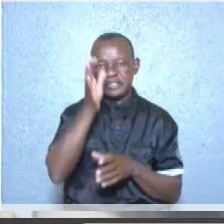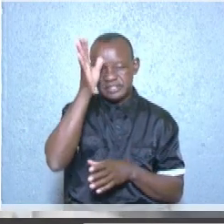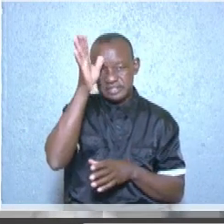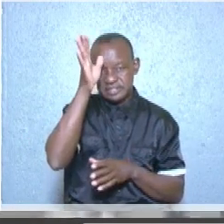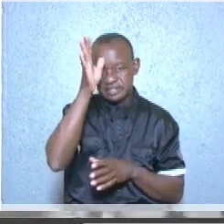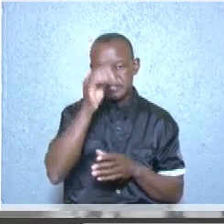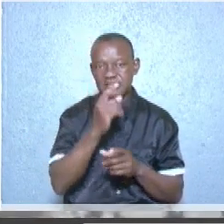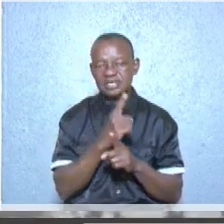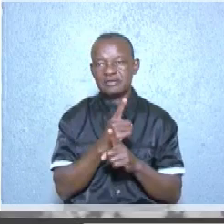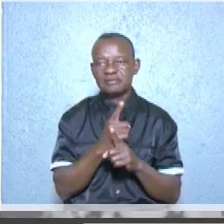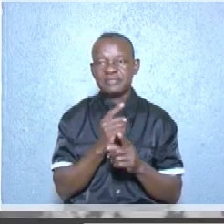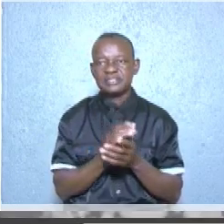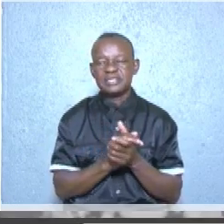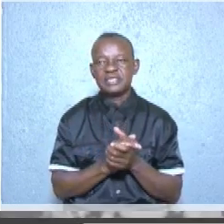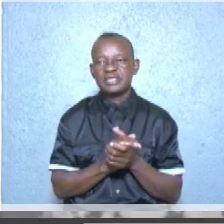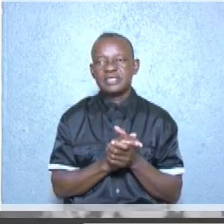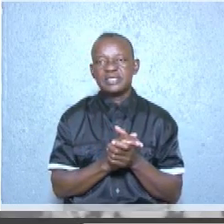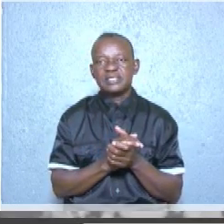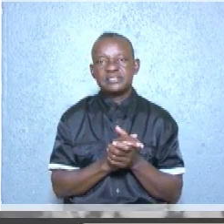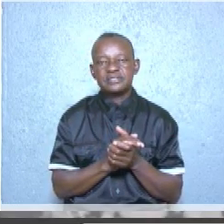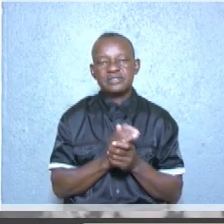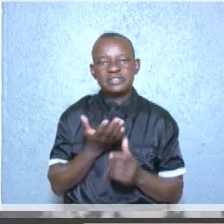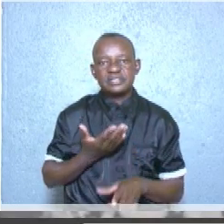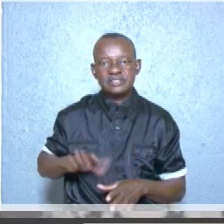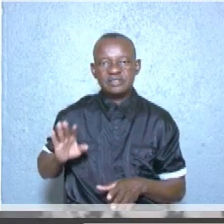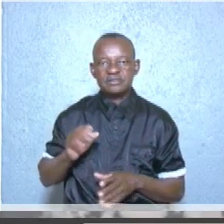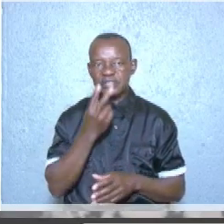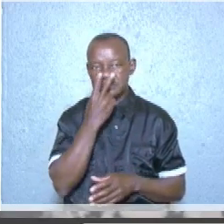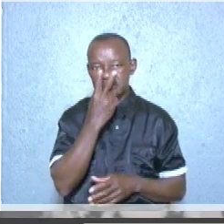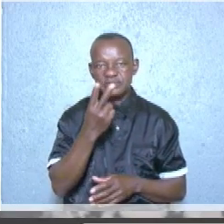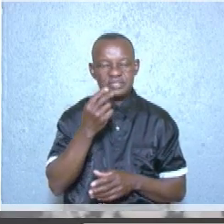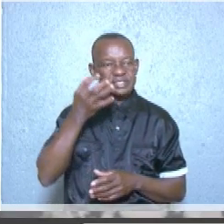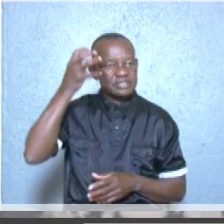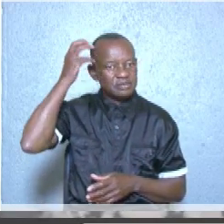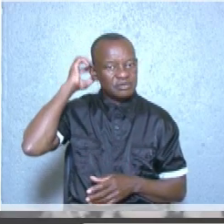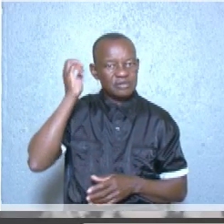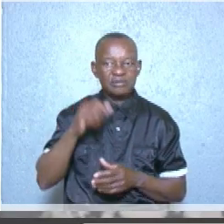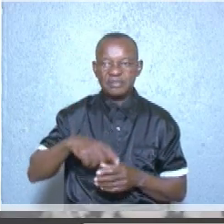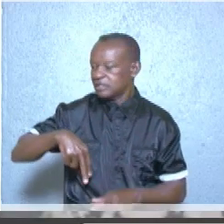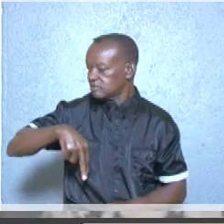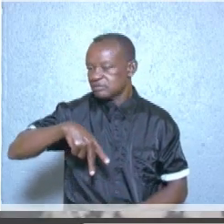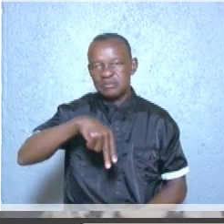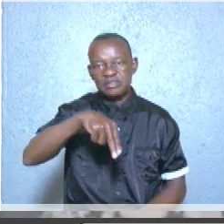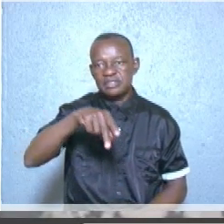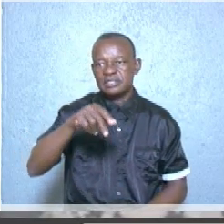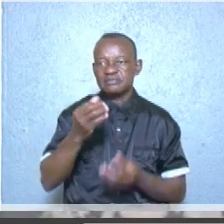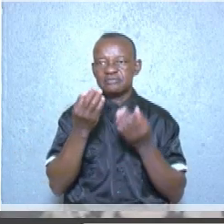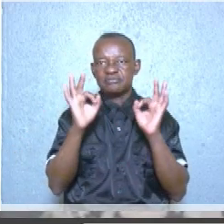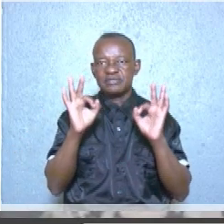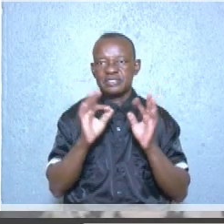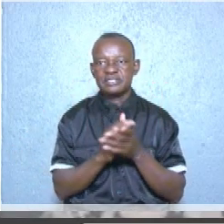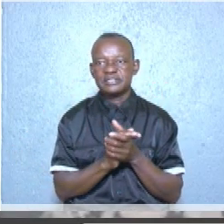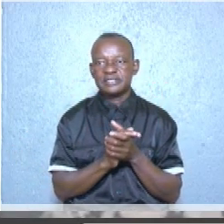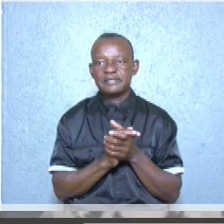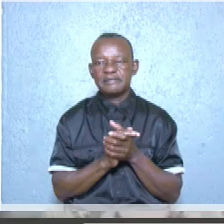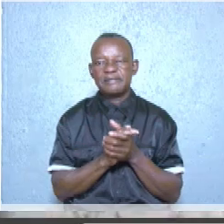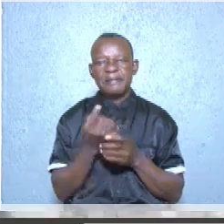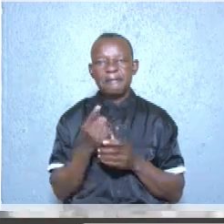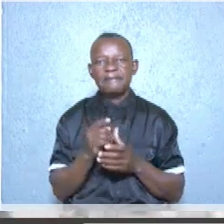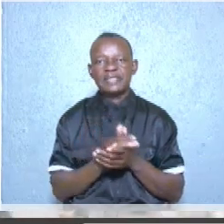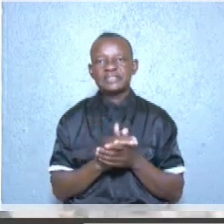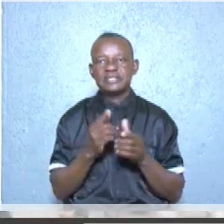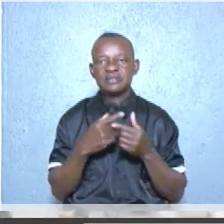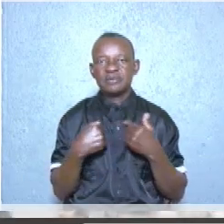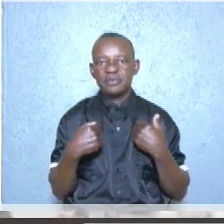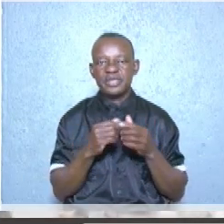he called upon my mother to visit him. I was obviously very young, but we could listen to the stories. And the moment